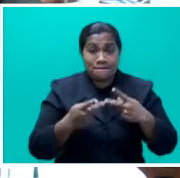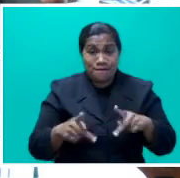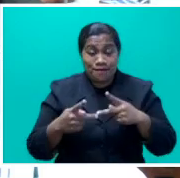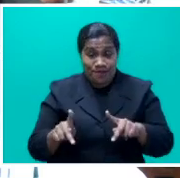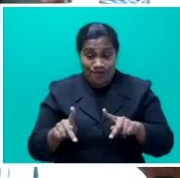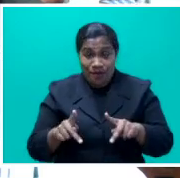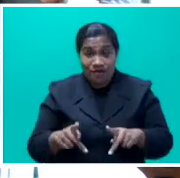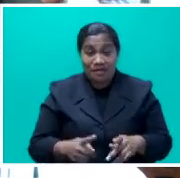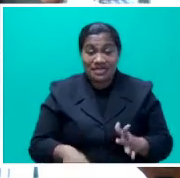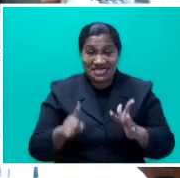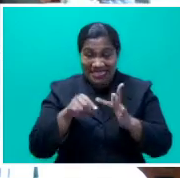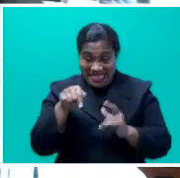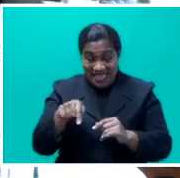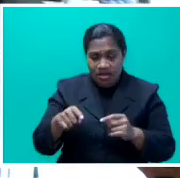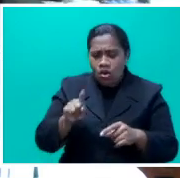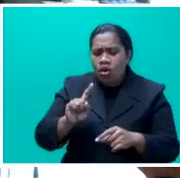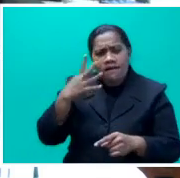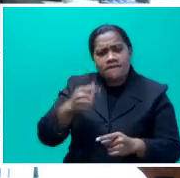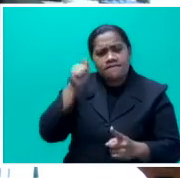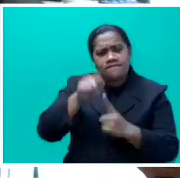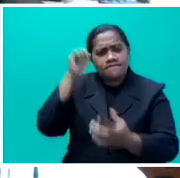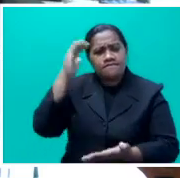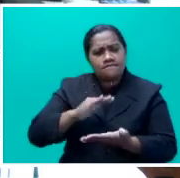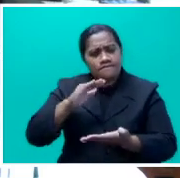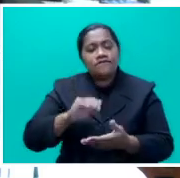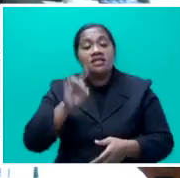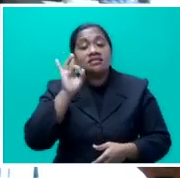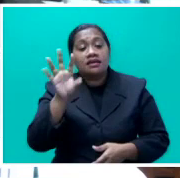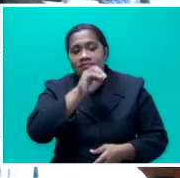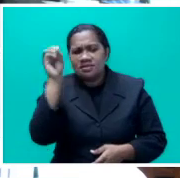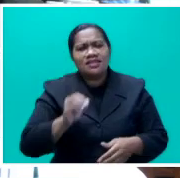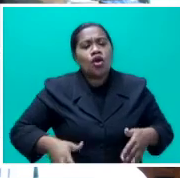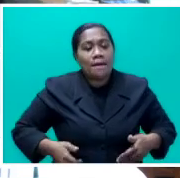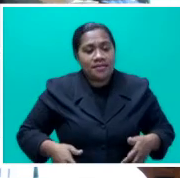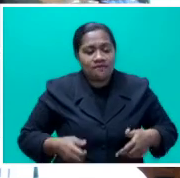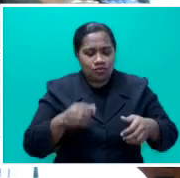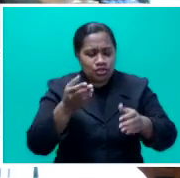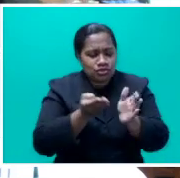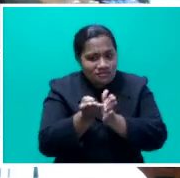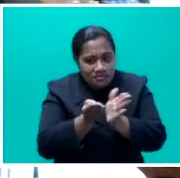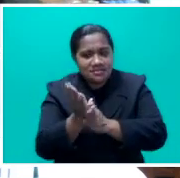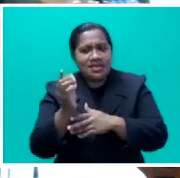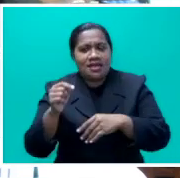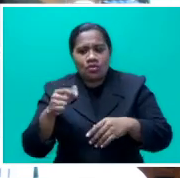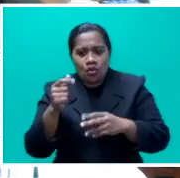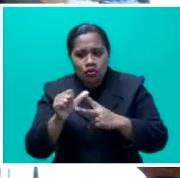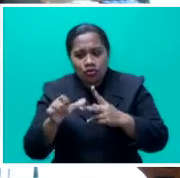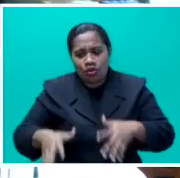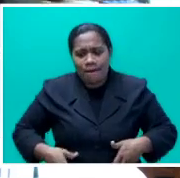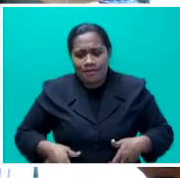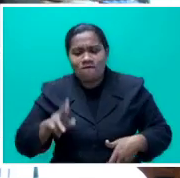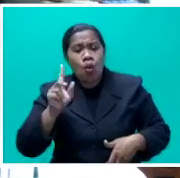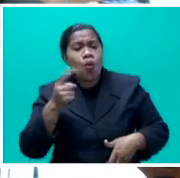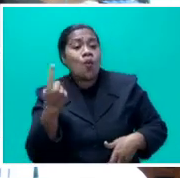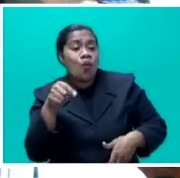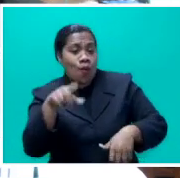by 10%, the complaint against the services and the complaint against police. They have